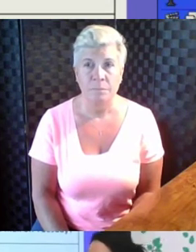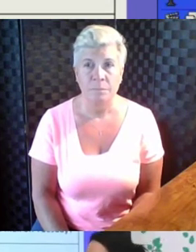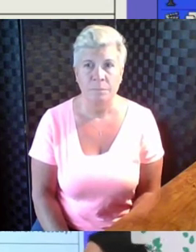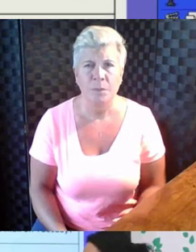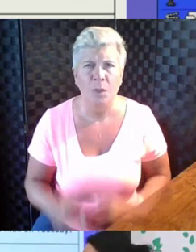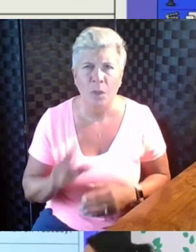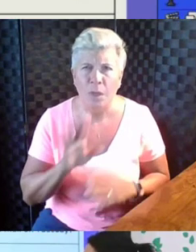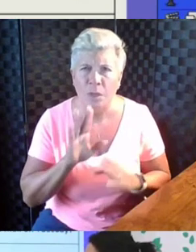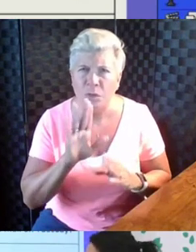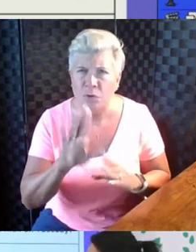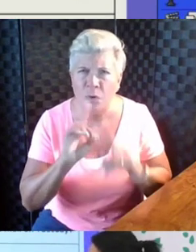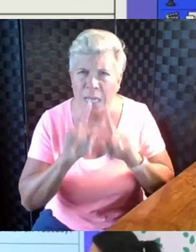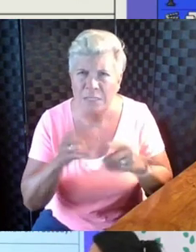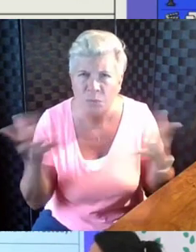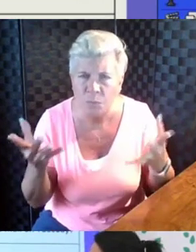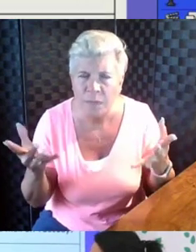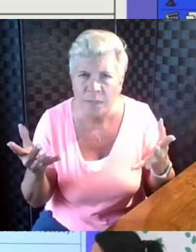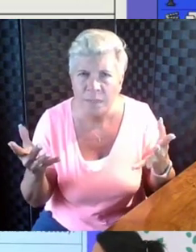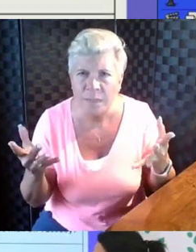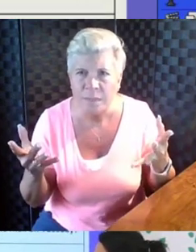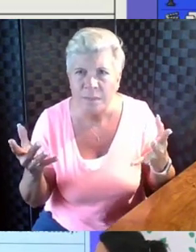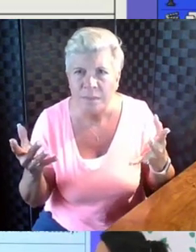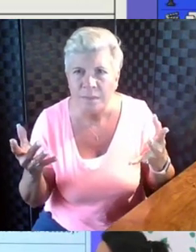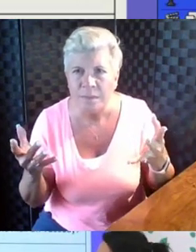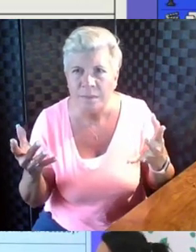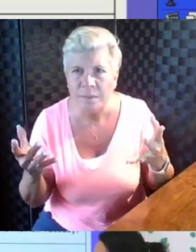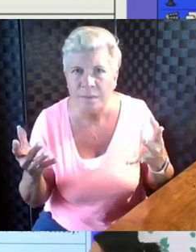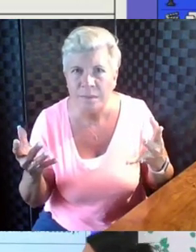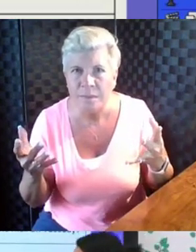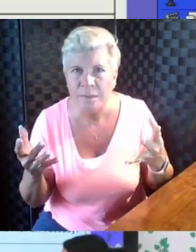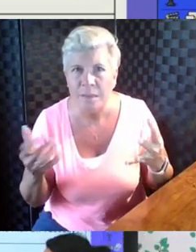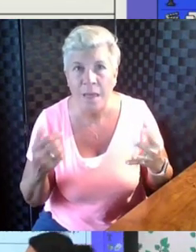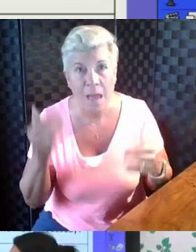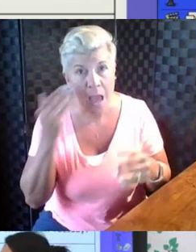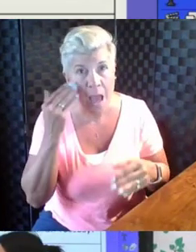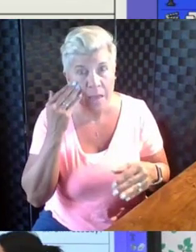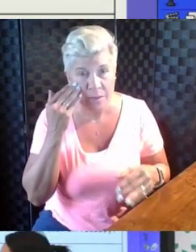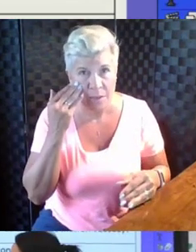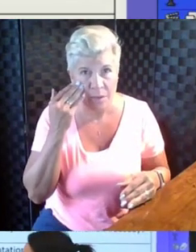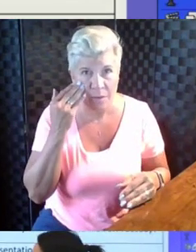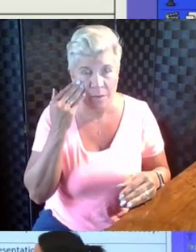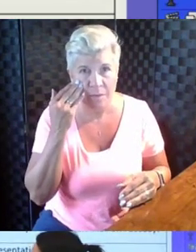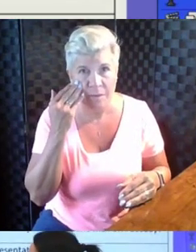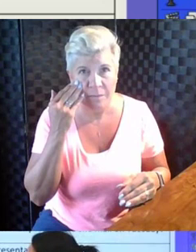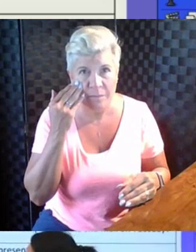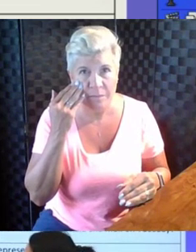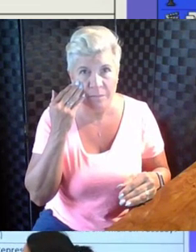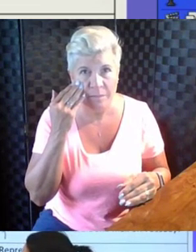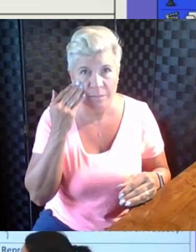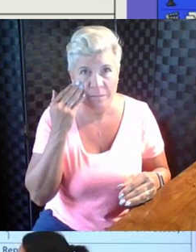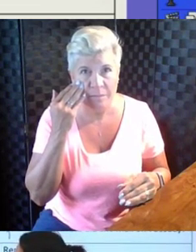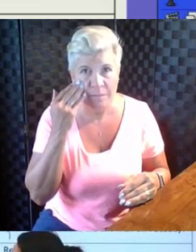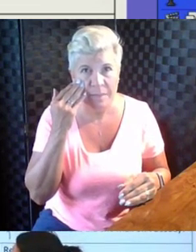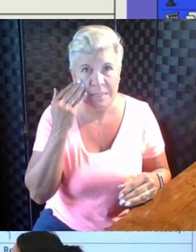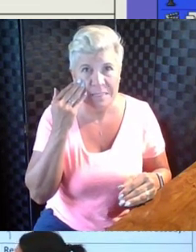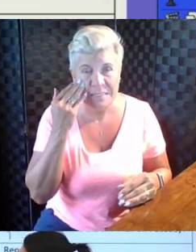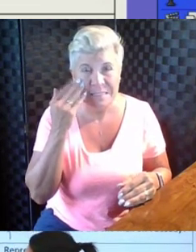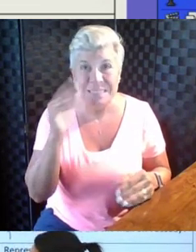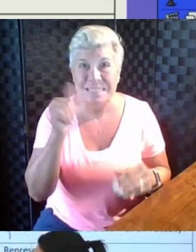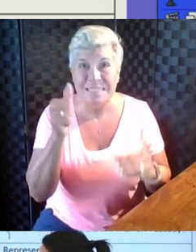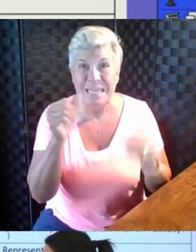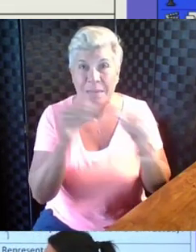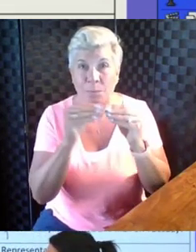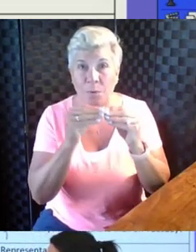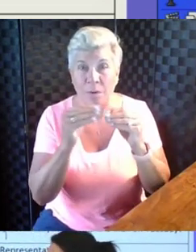What answer did you get? Well, I know that 10 more than 5